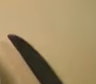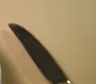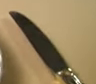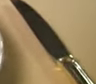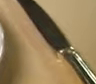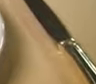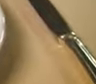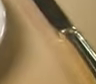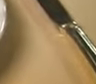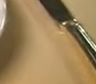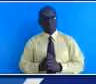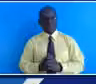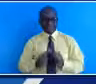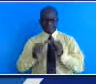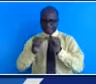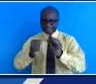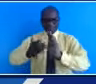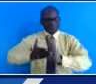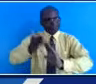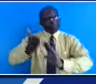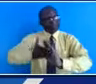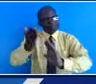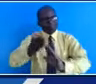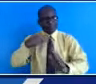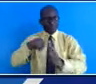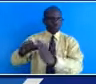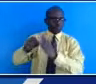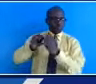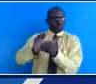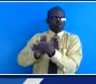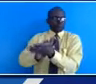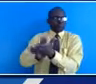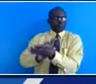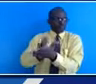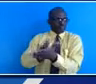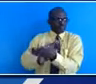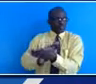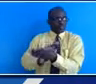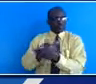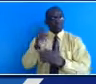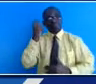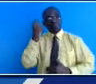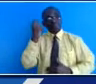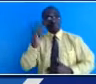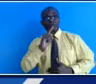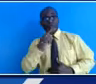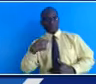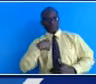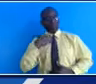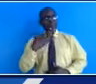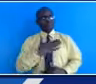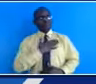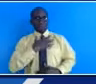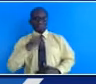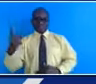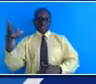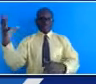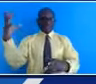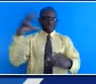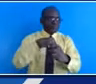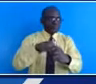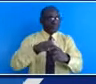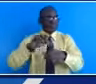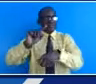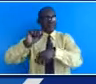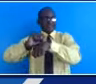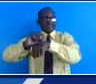very honored that the county exec has asked us to, Marsha Gordon and myself, to sit on his task force. The task force that we created was there